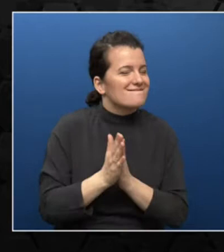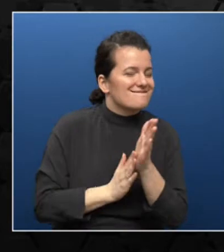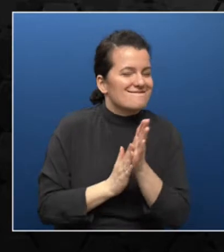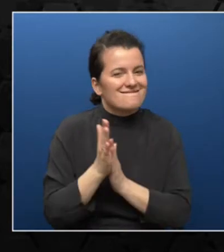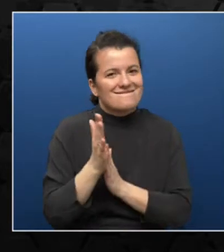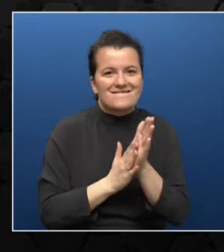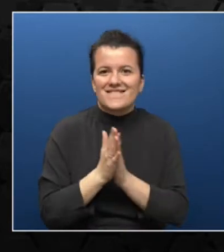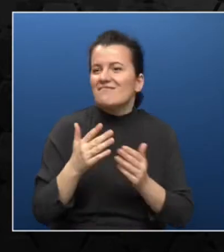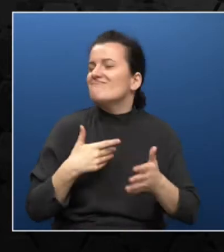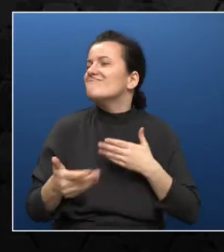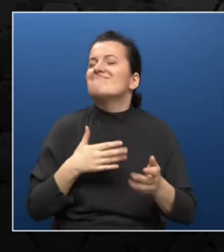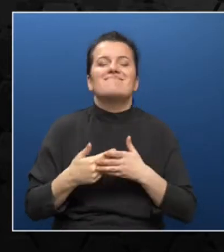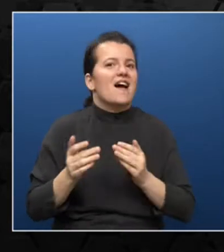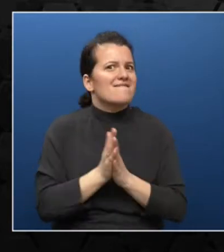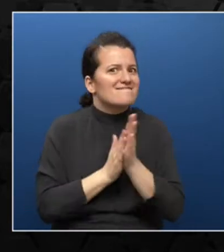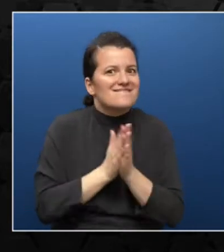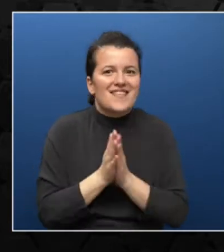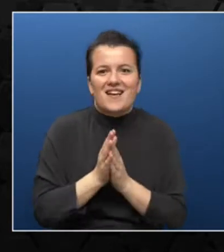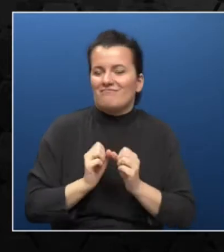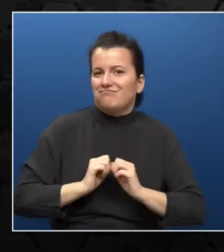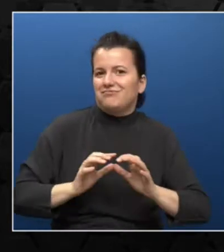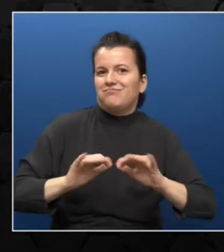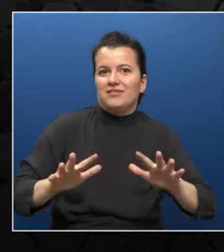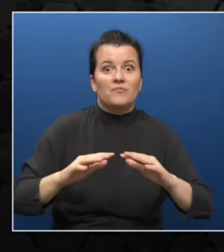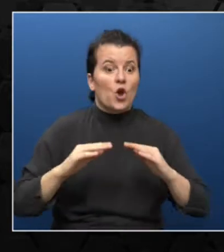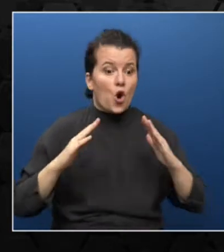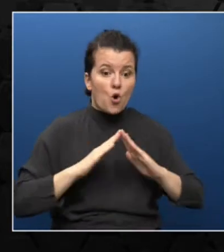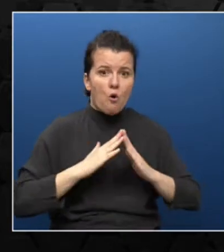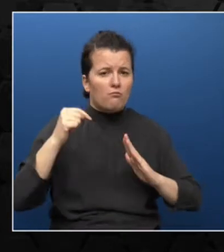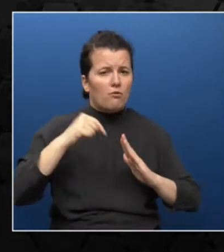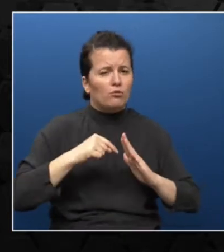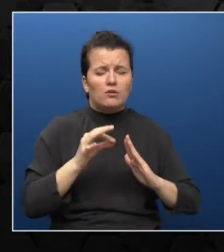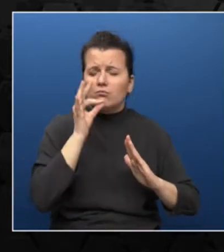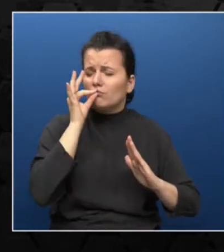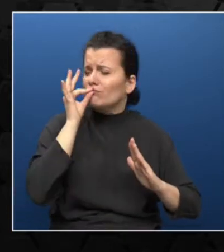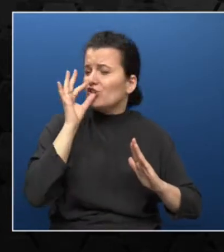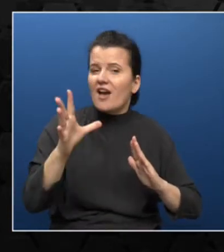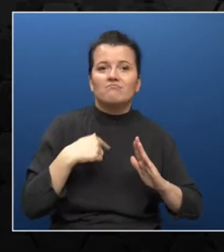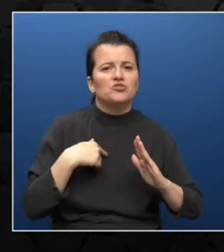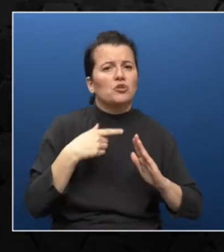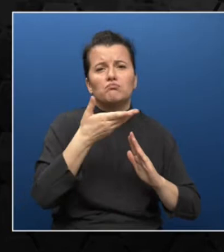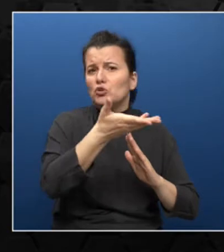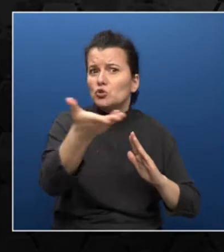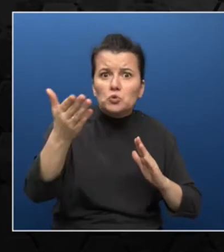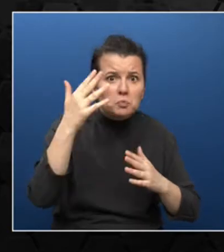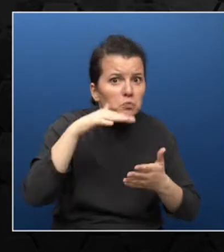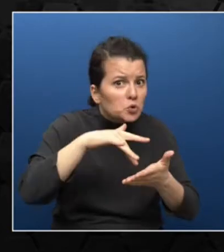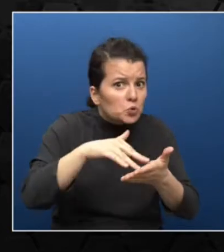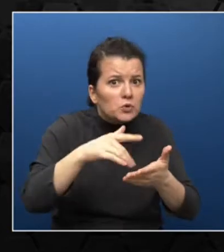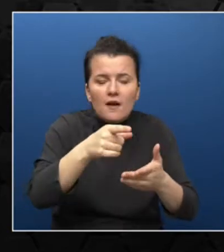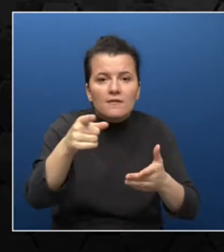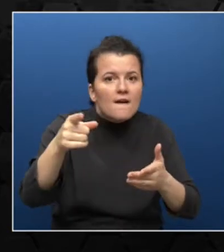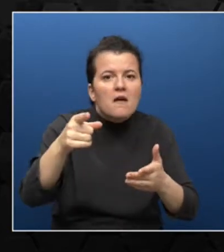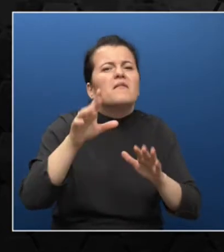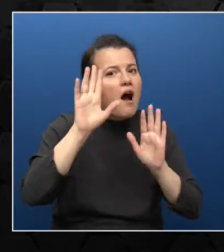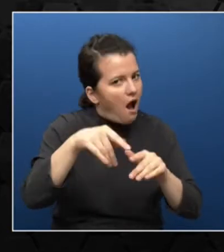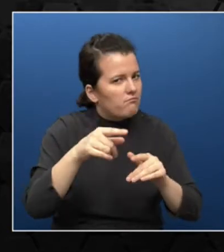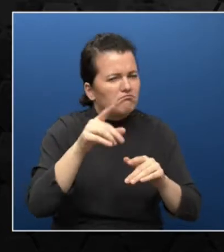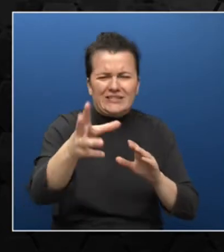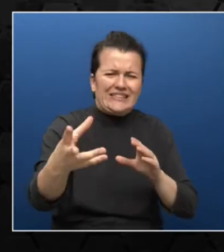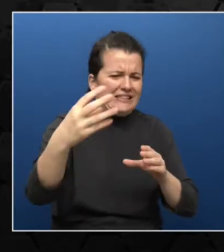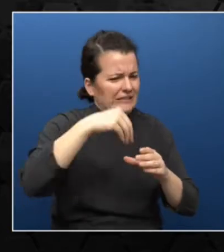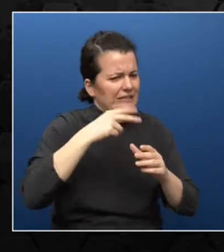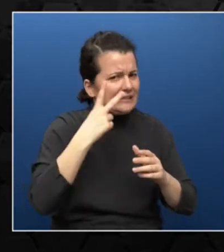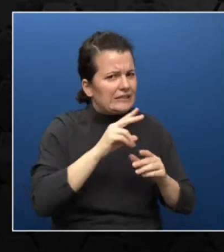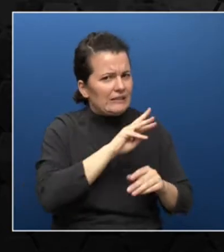do. It's a really amazing community, and I highly recommend you all, if the students are watching, definitely check it out on their particular website. If you want to